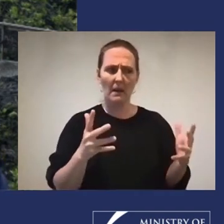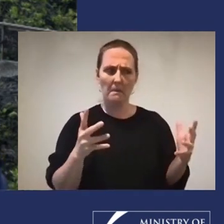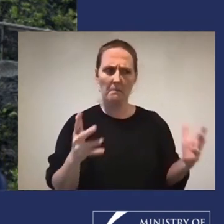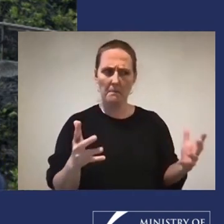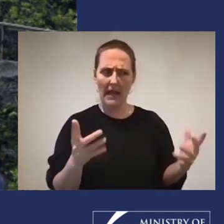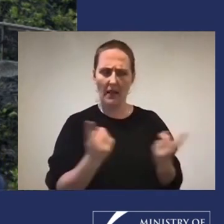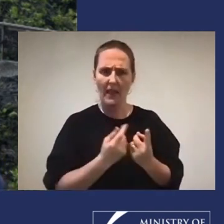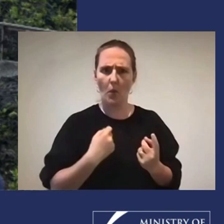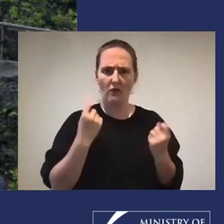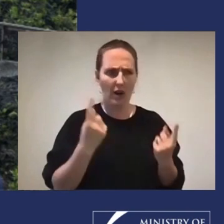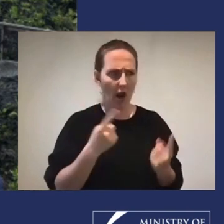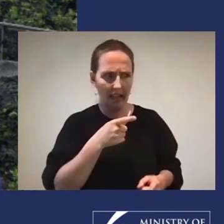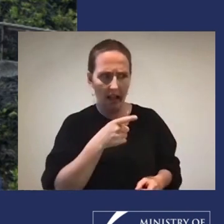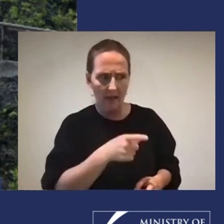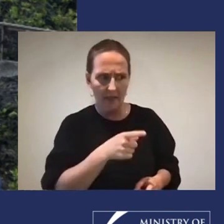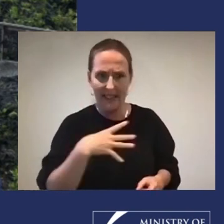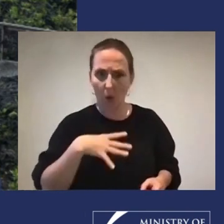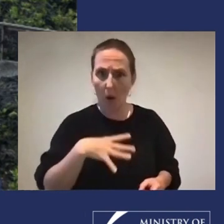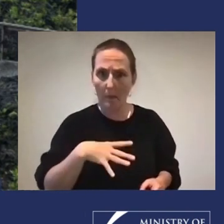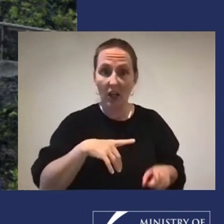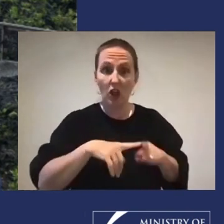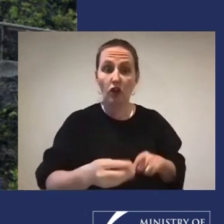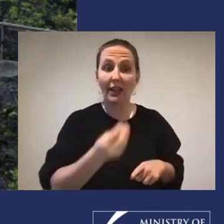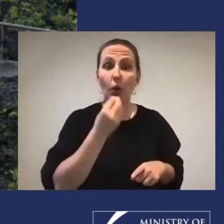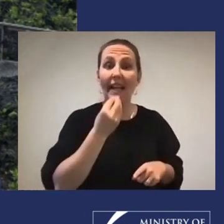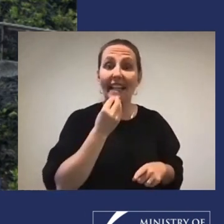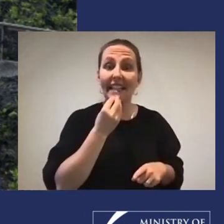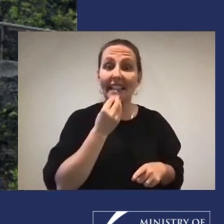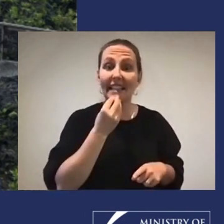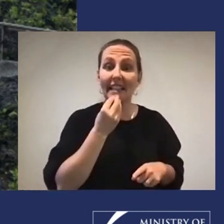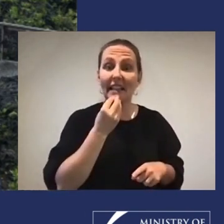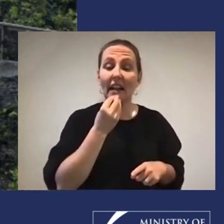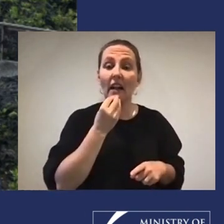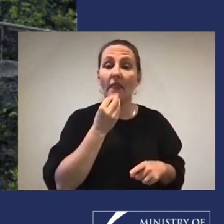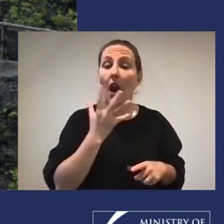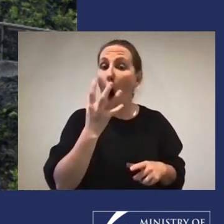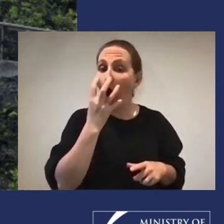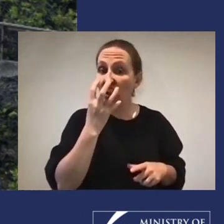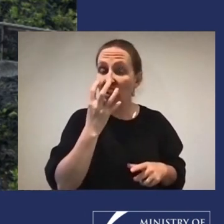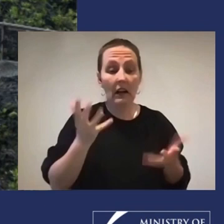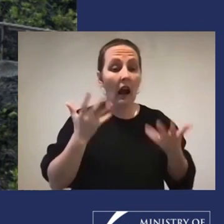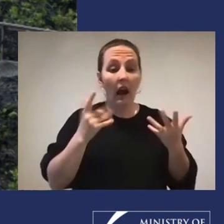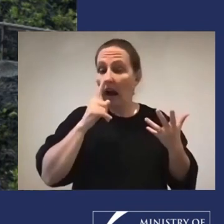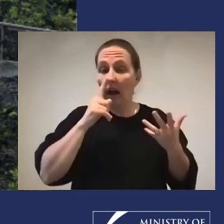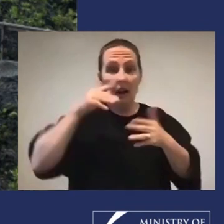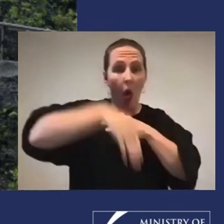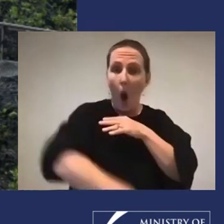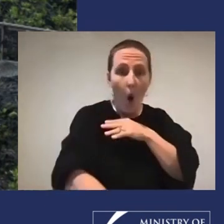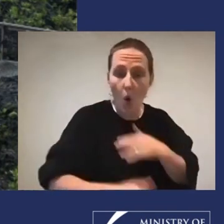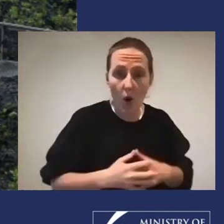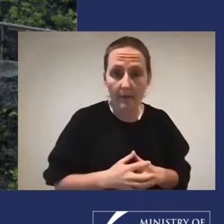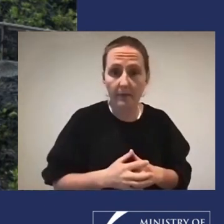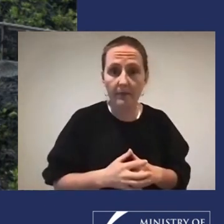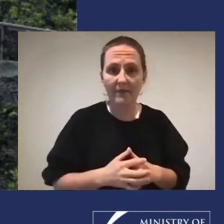at the time, that these women, every time that they try to eat something, their oxygen levels just drop so low. So you're juggling so